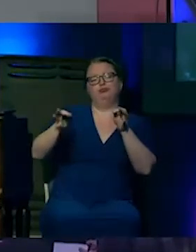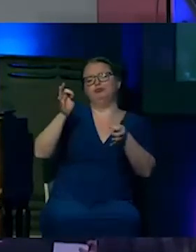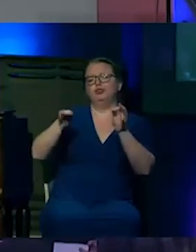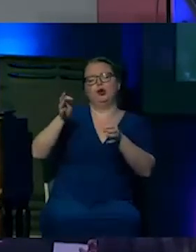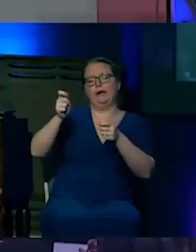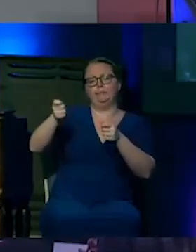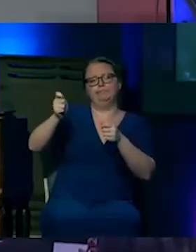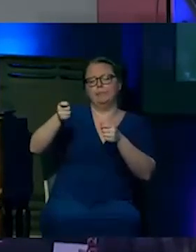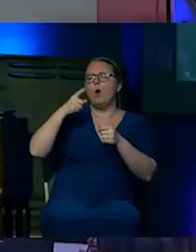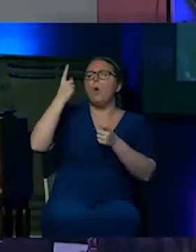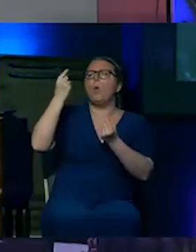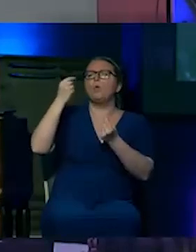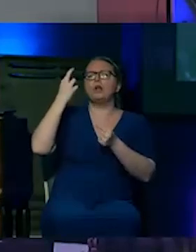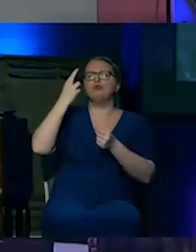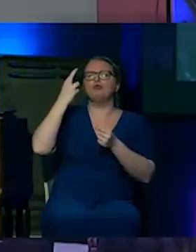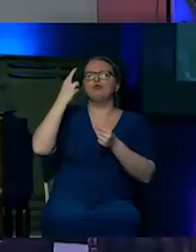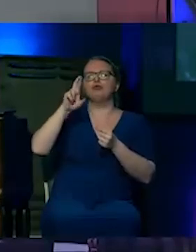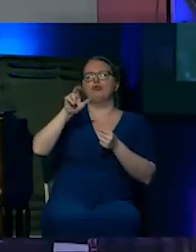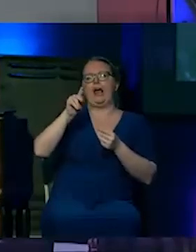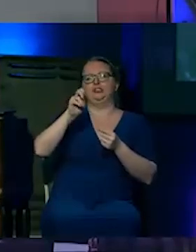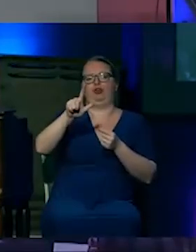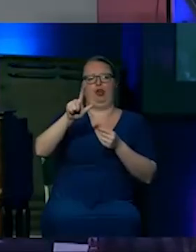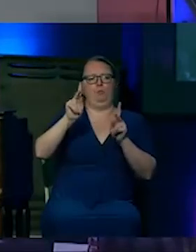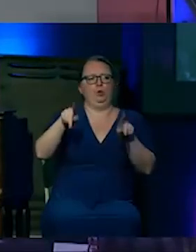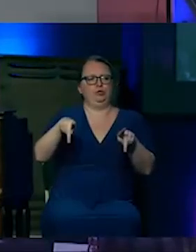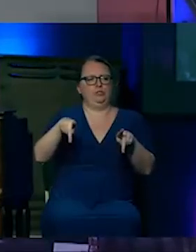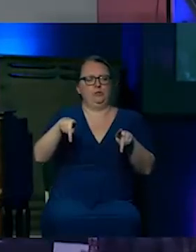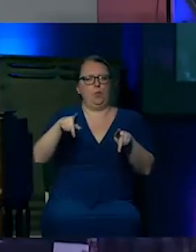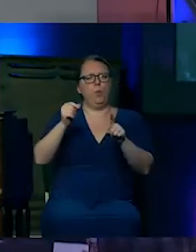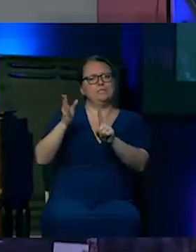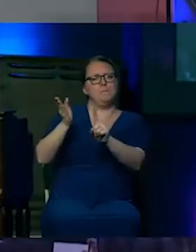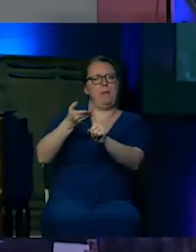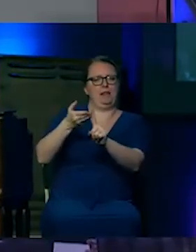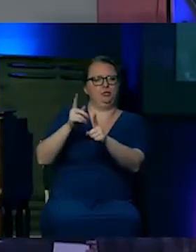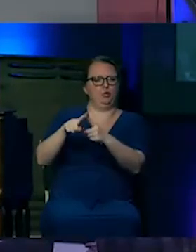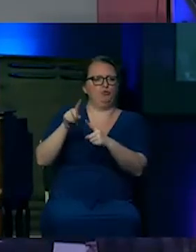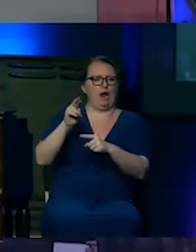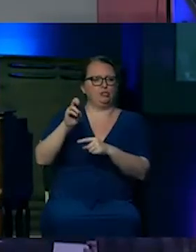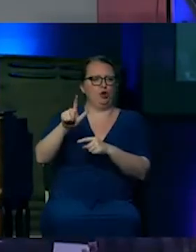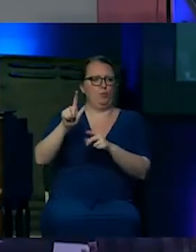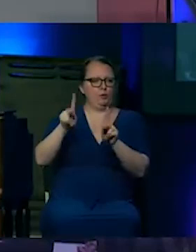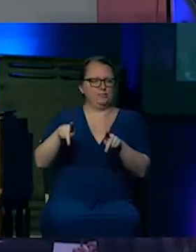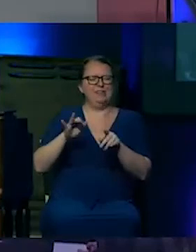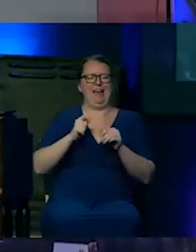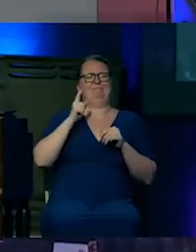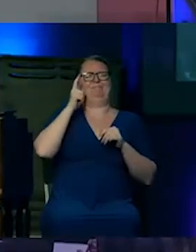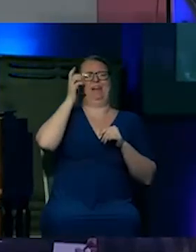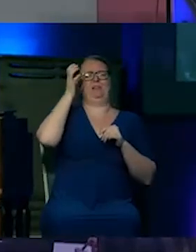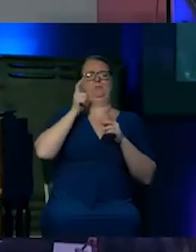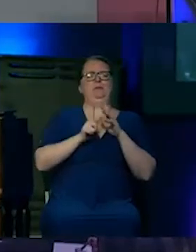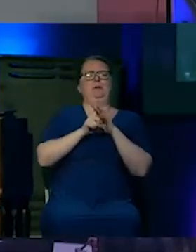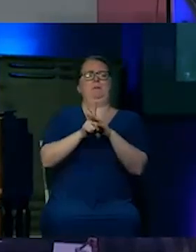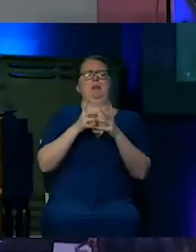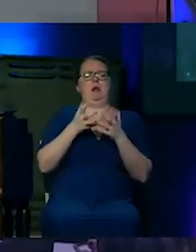would a rational person, what is compelling to a rational person? This is a thing that keeps coming up a lot. And there's this idea